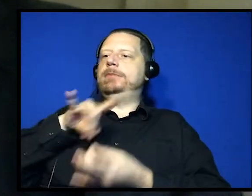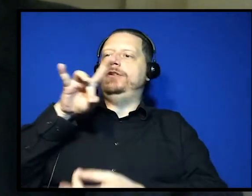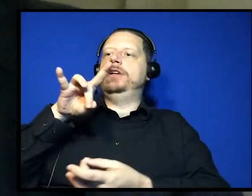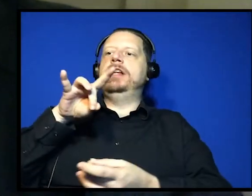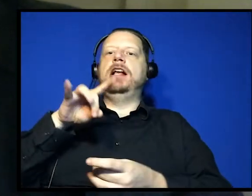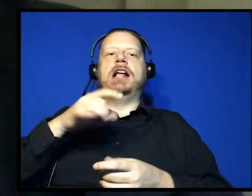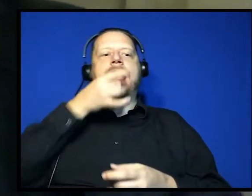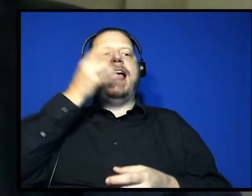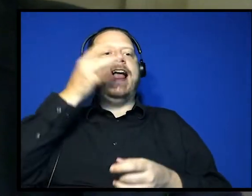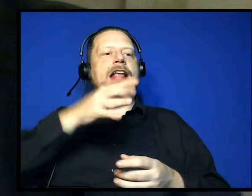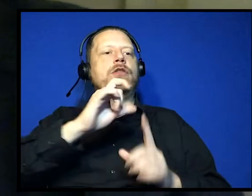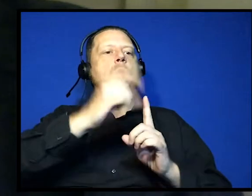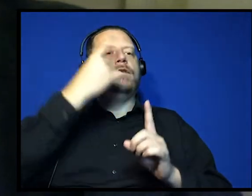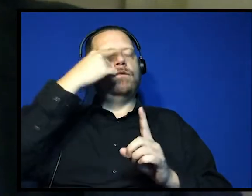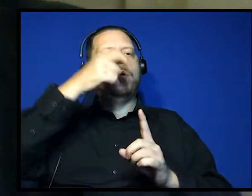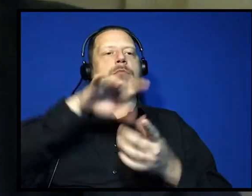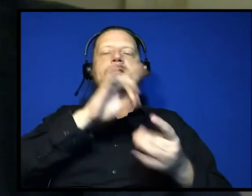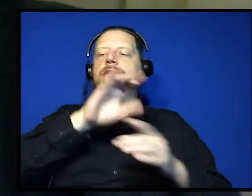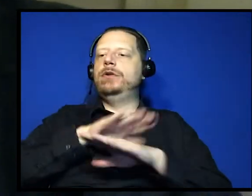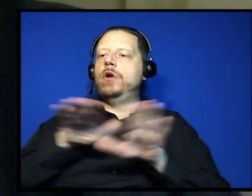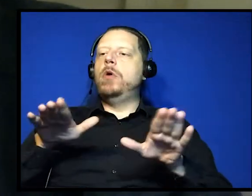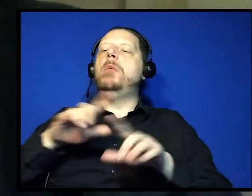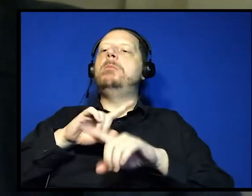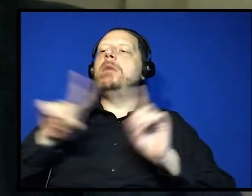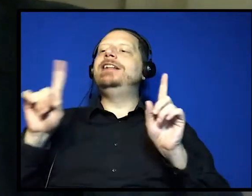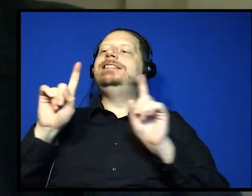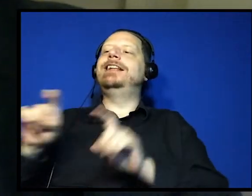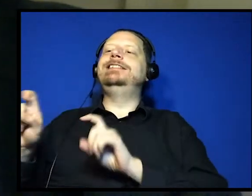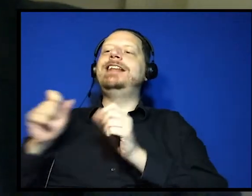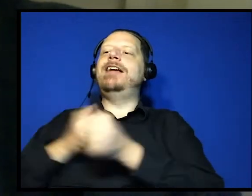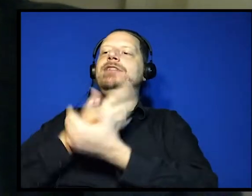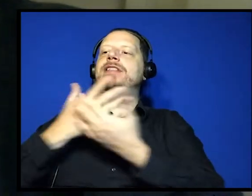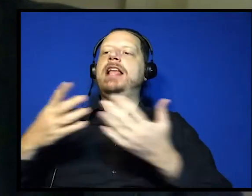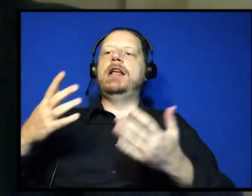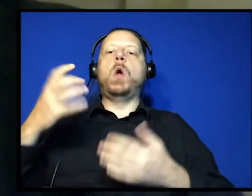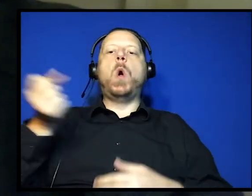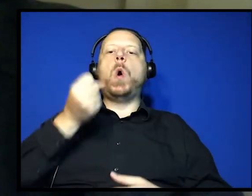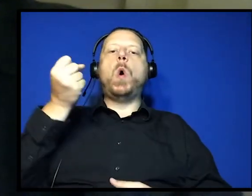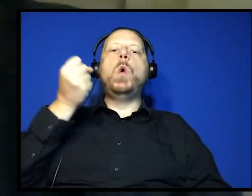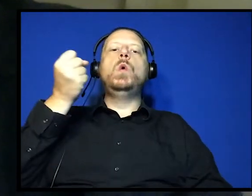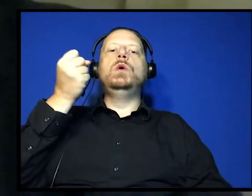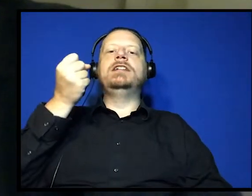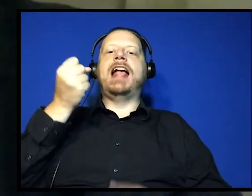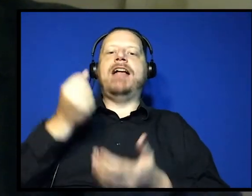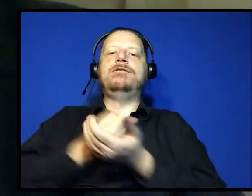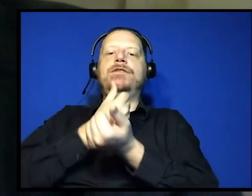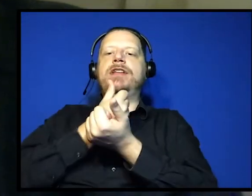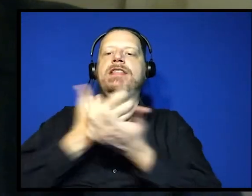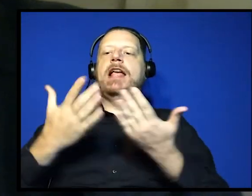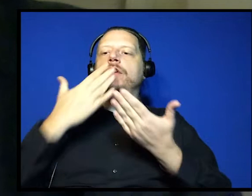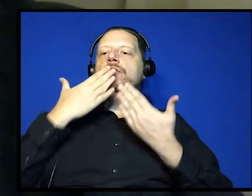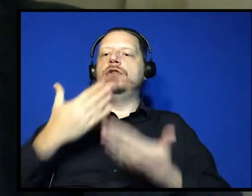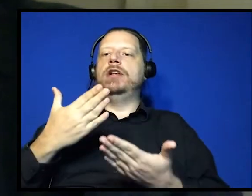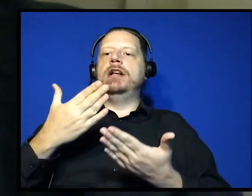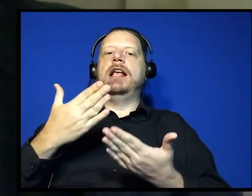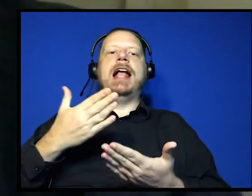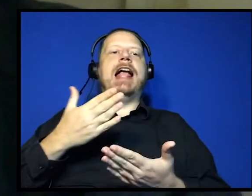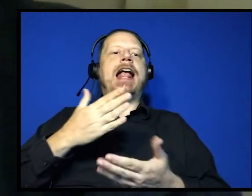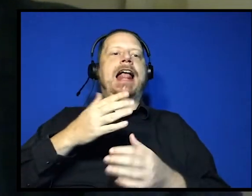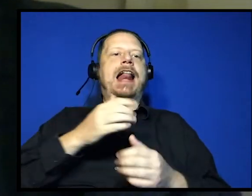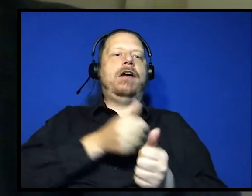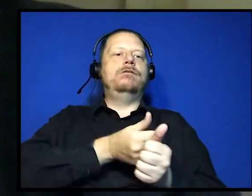words of the prophets, but test everything. Hold fast to what is good, abstain